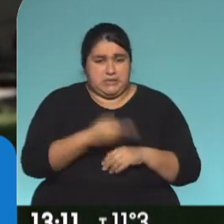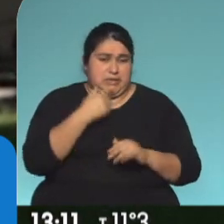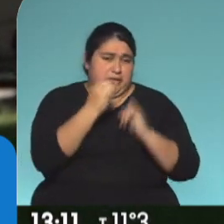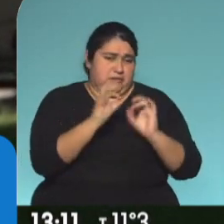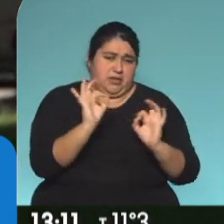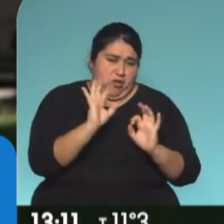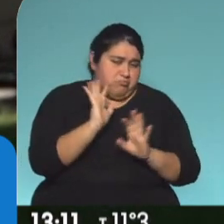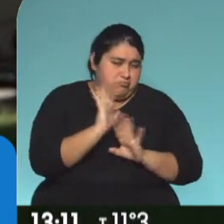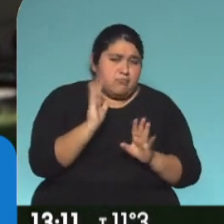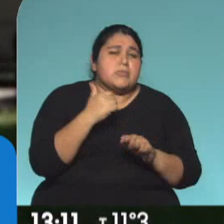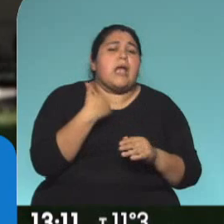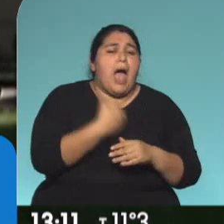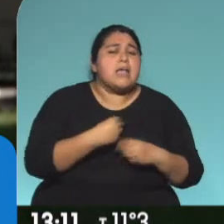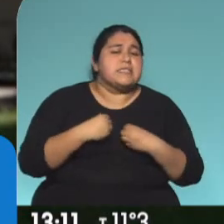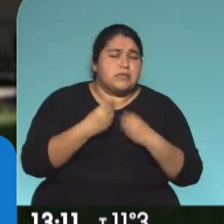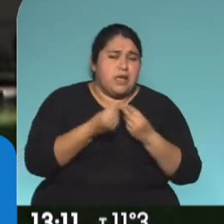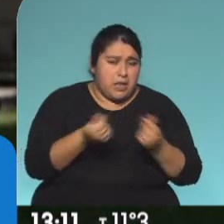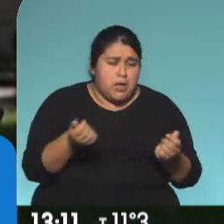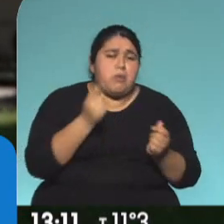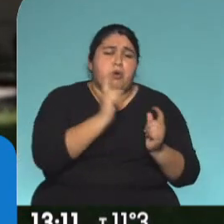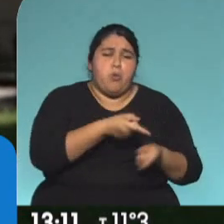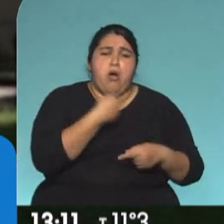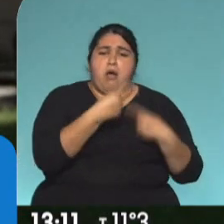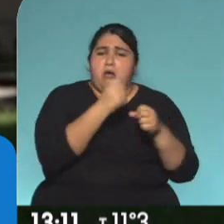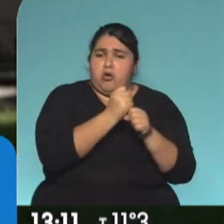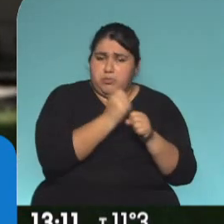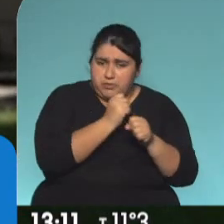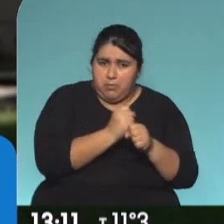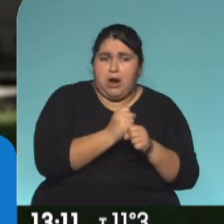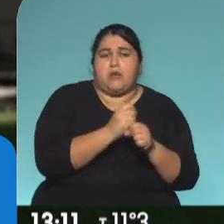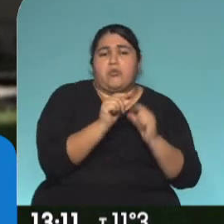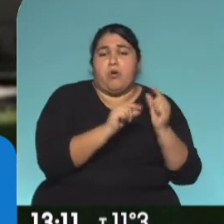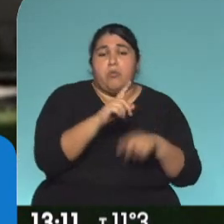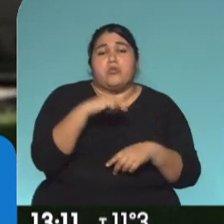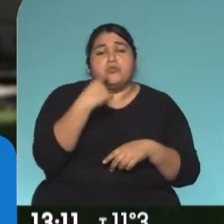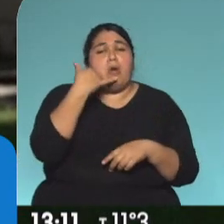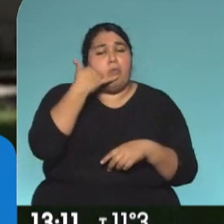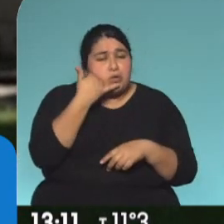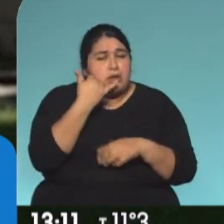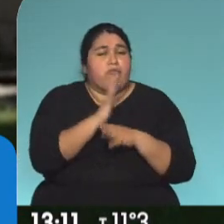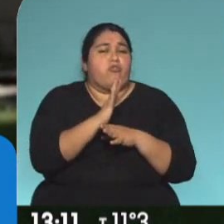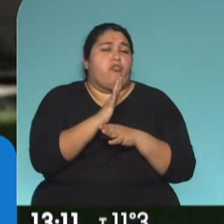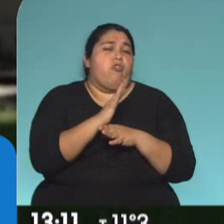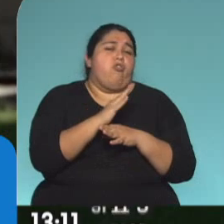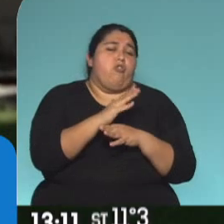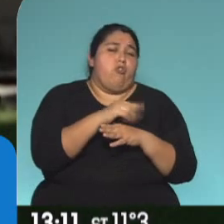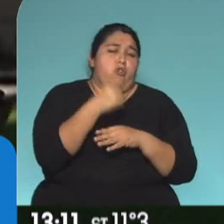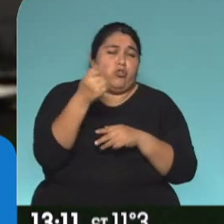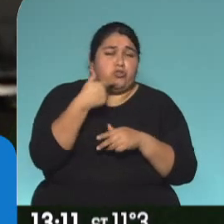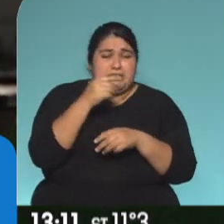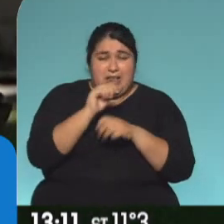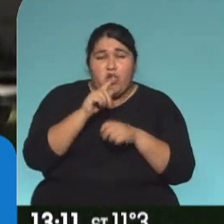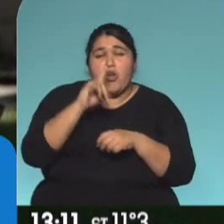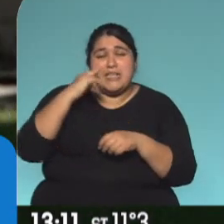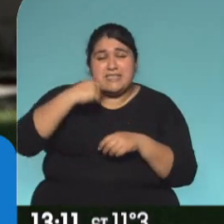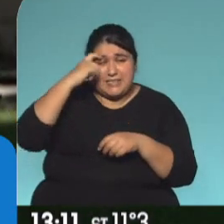mild symptoms, but he is hard at work. We're having to slow him down a little bit. He's been on the phone with Senator McConnell, Senator Lindsey Graham, been on the phone